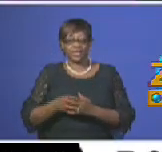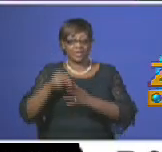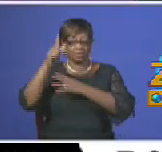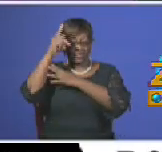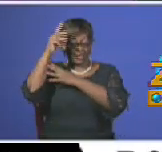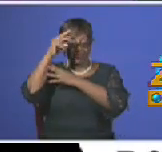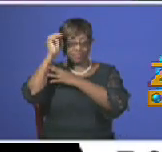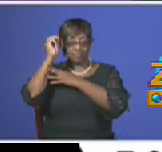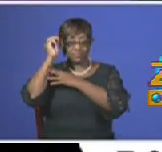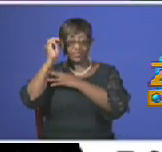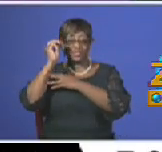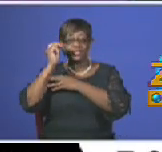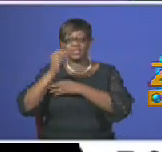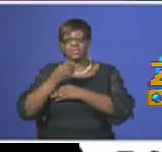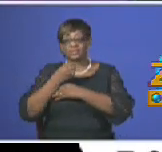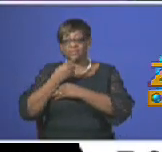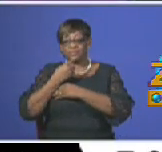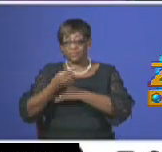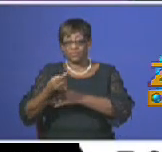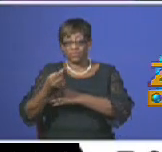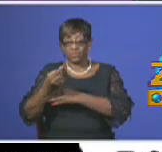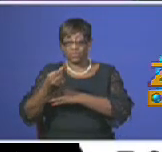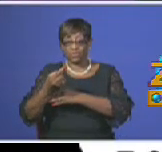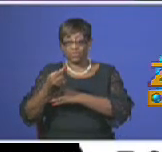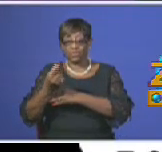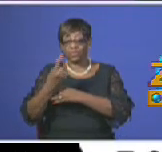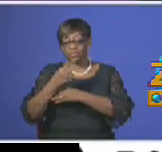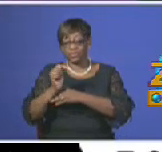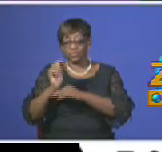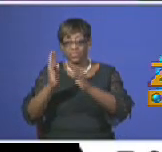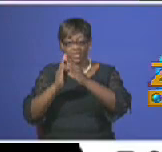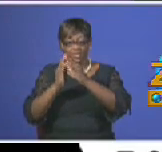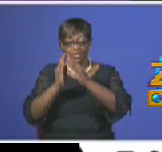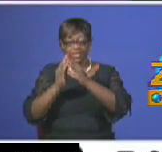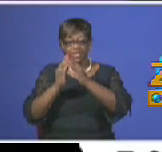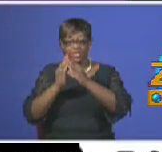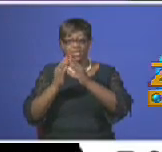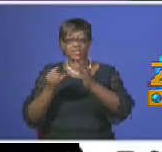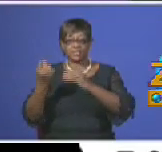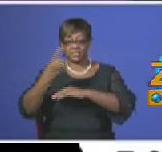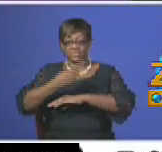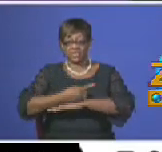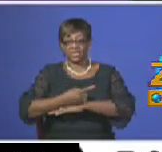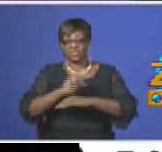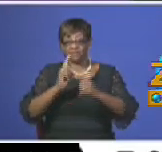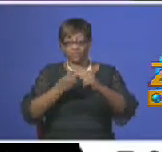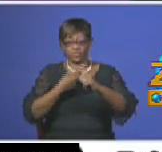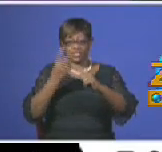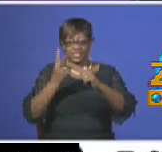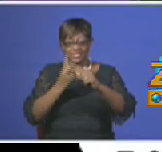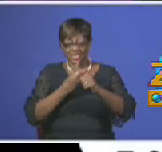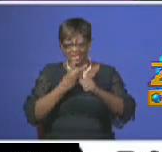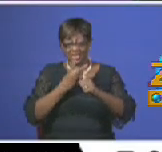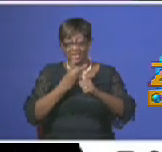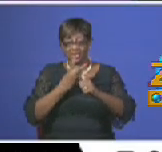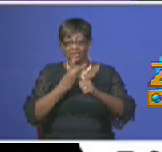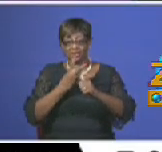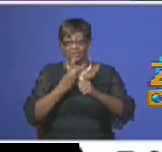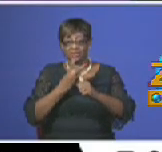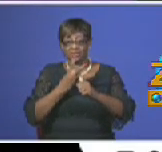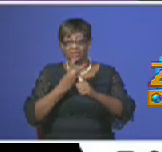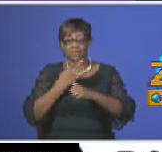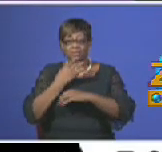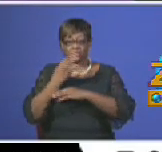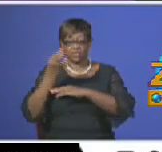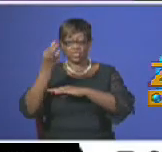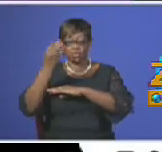Most Honorable Dr. Hubert Minnis informed the global community that tourism and financial services, the first and second economic pillars of the